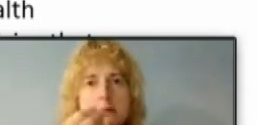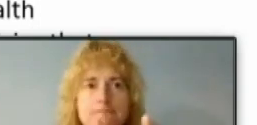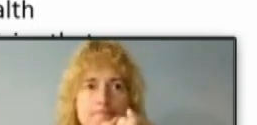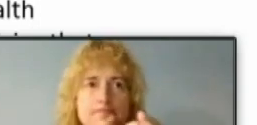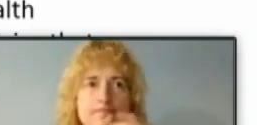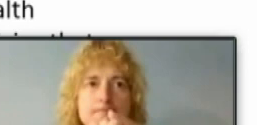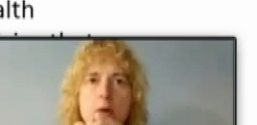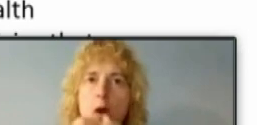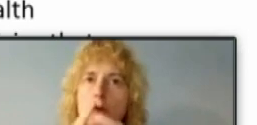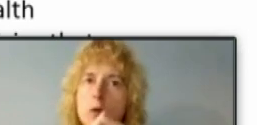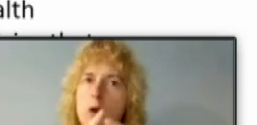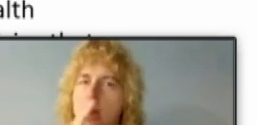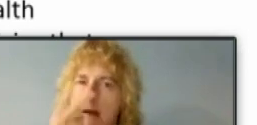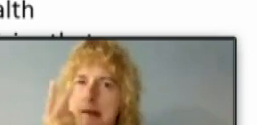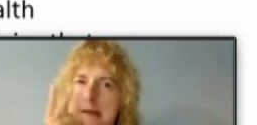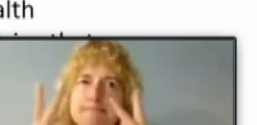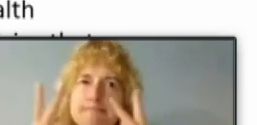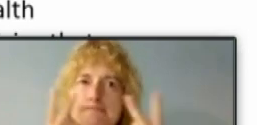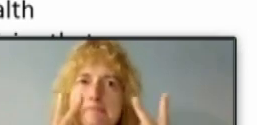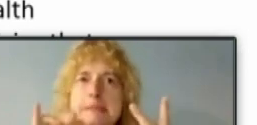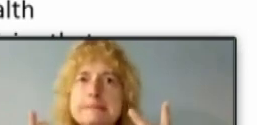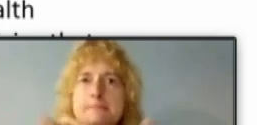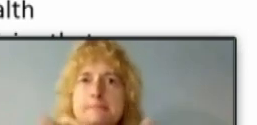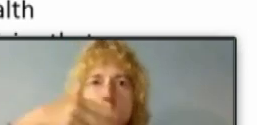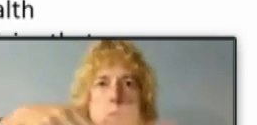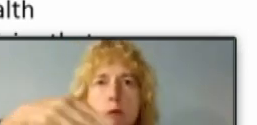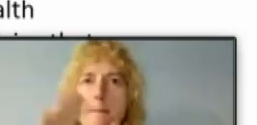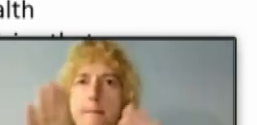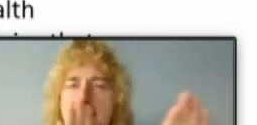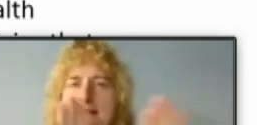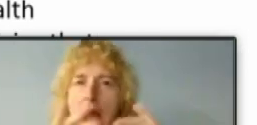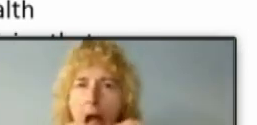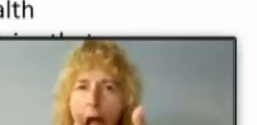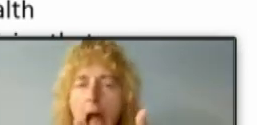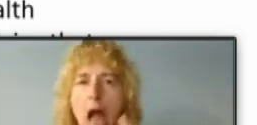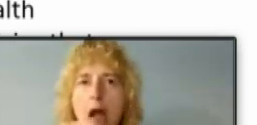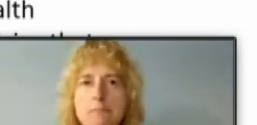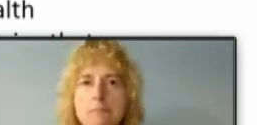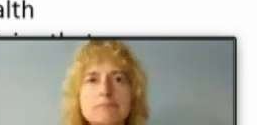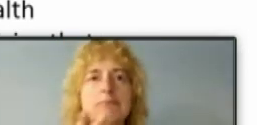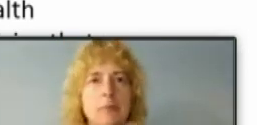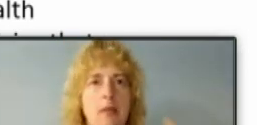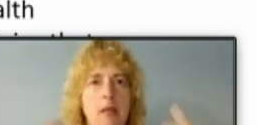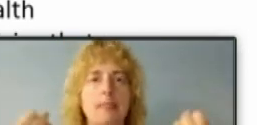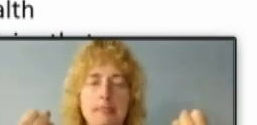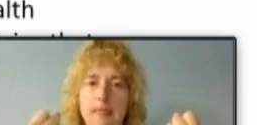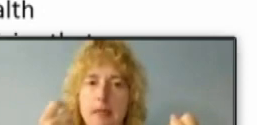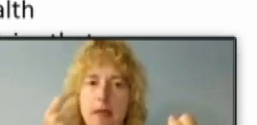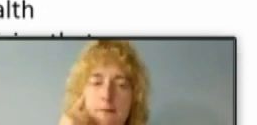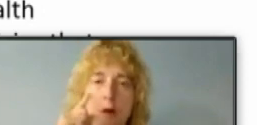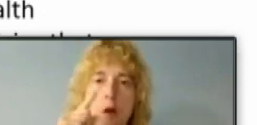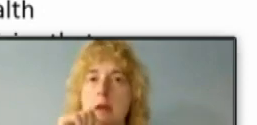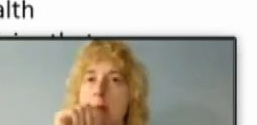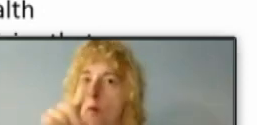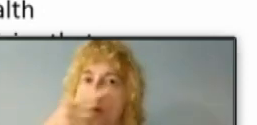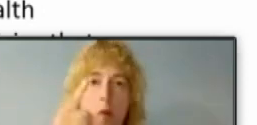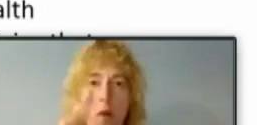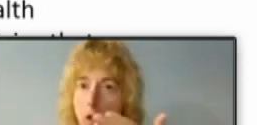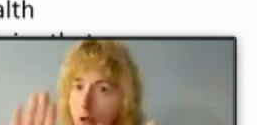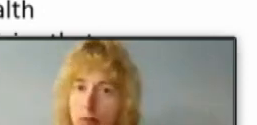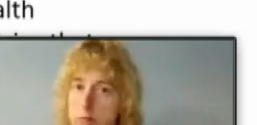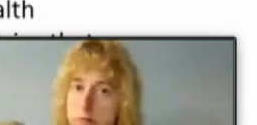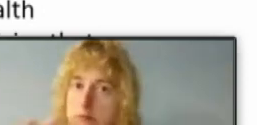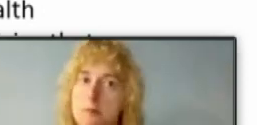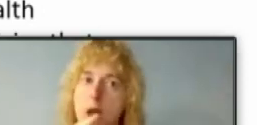behavioral determinants of health, not only within the campus community, but also within the broader community. And our goal